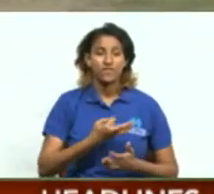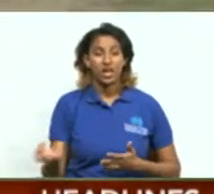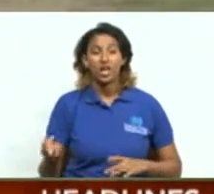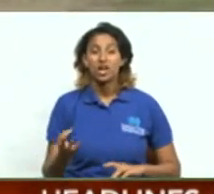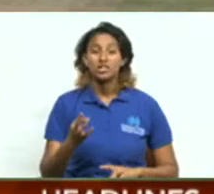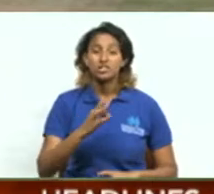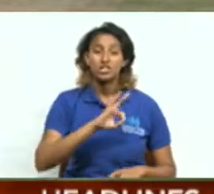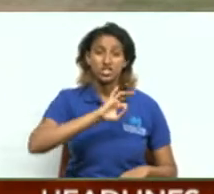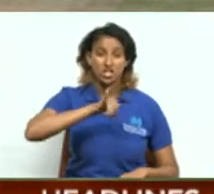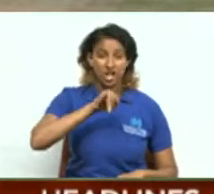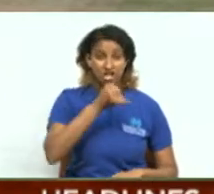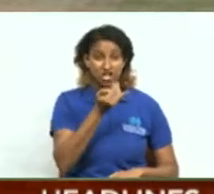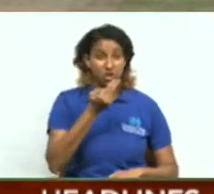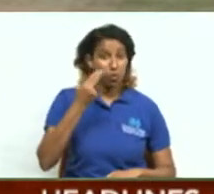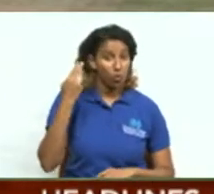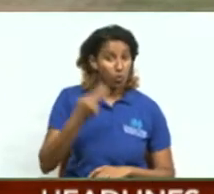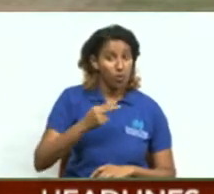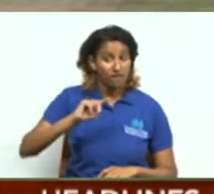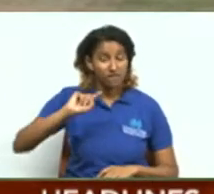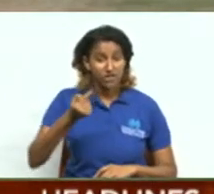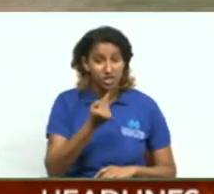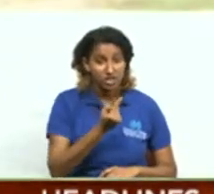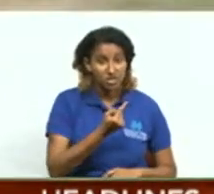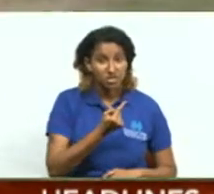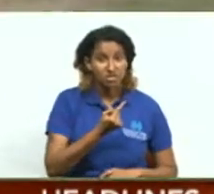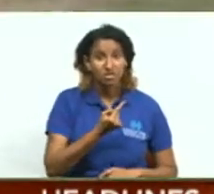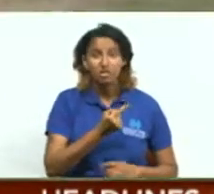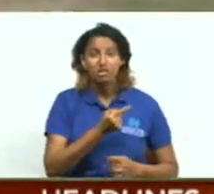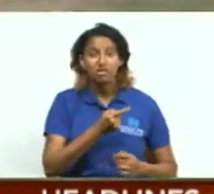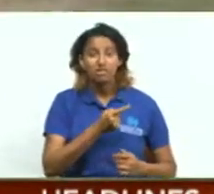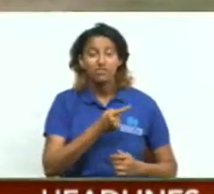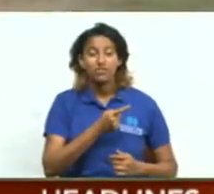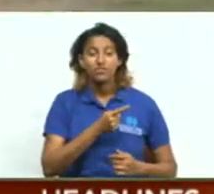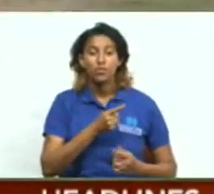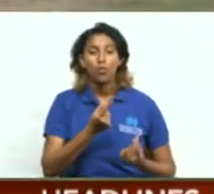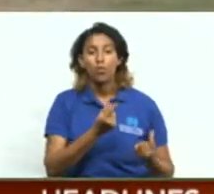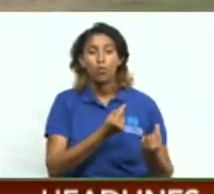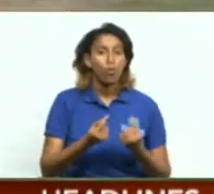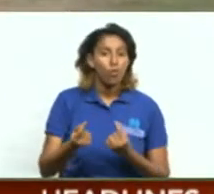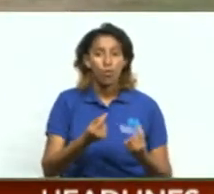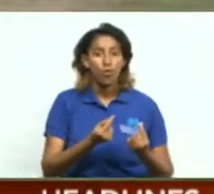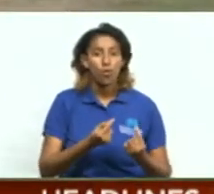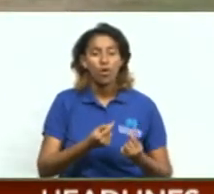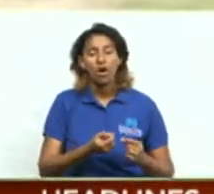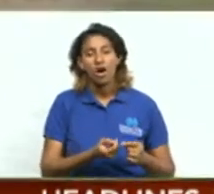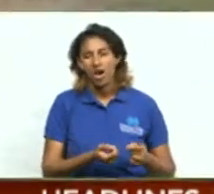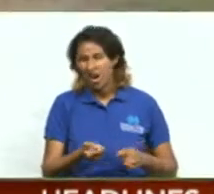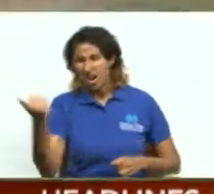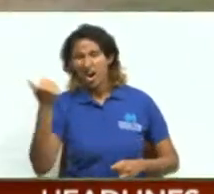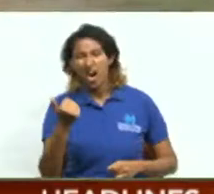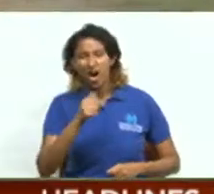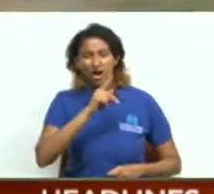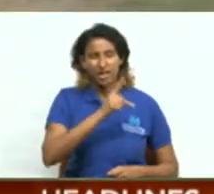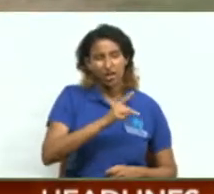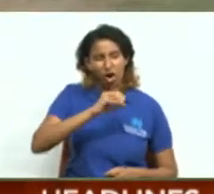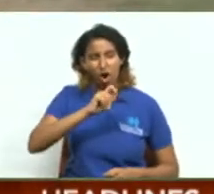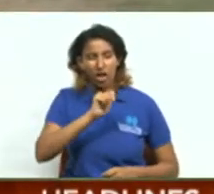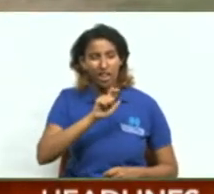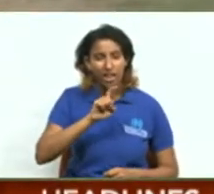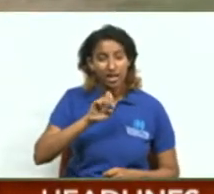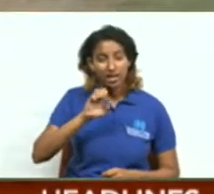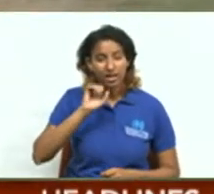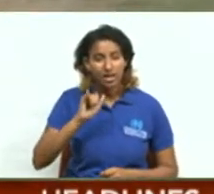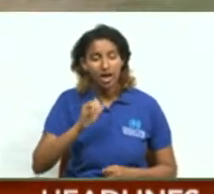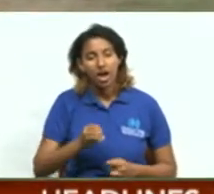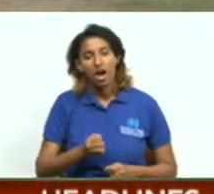Jason Holder with the first in an unplayable spell. He returned to get Keon Otley out for five, while Shaquille Cumberbatch got some of the